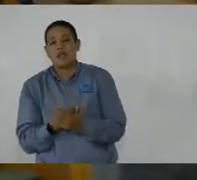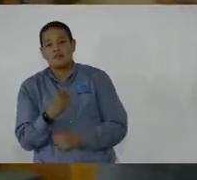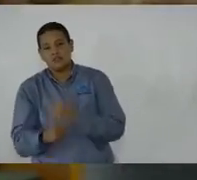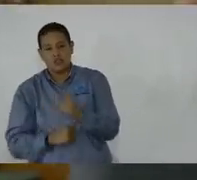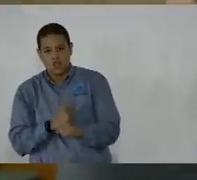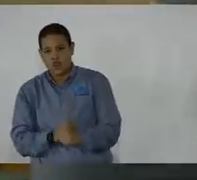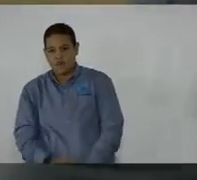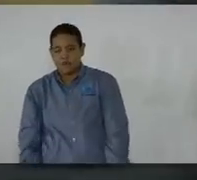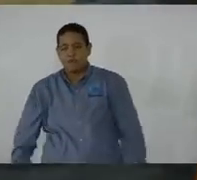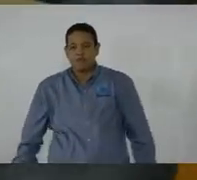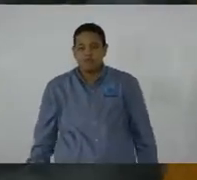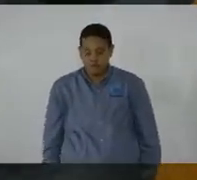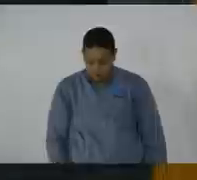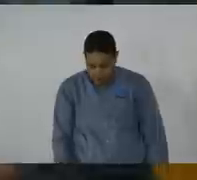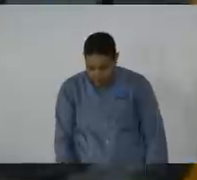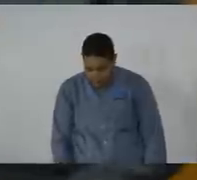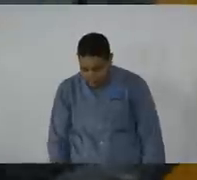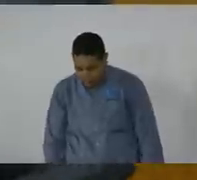fiscal year.